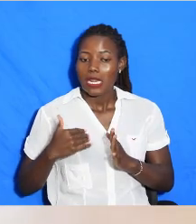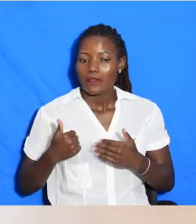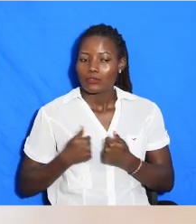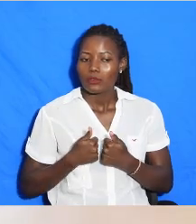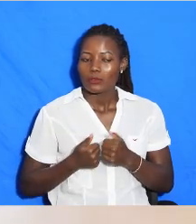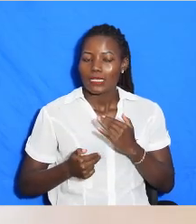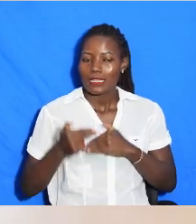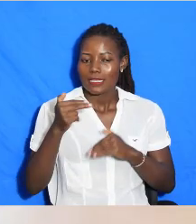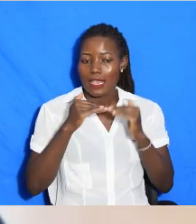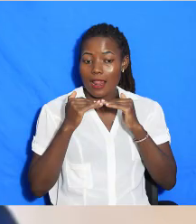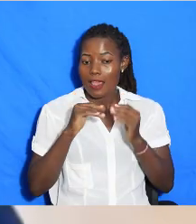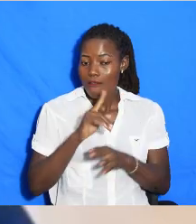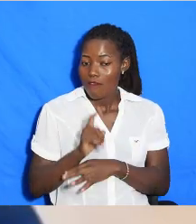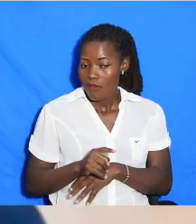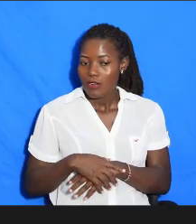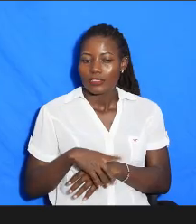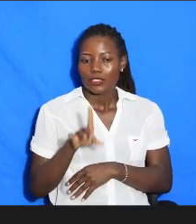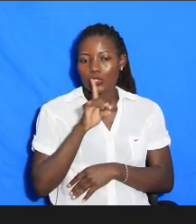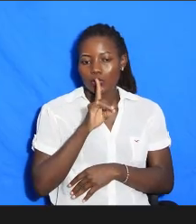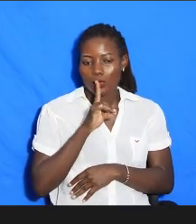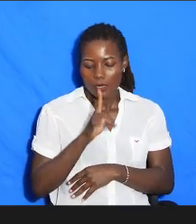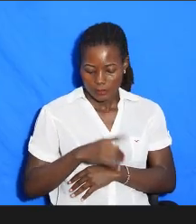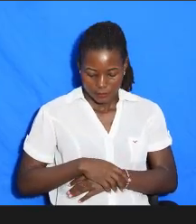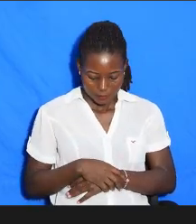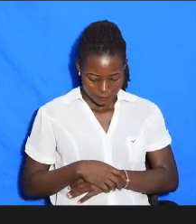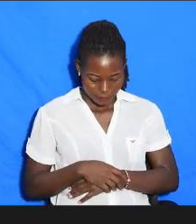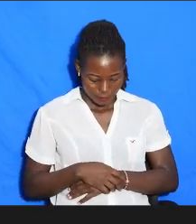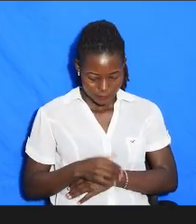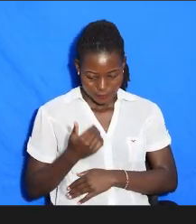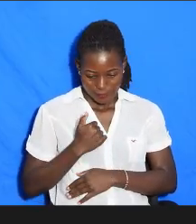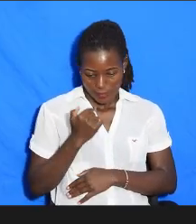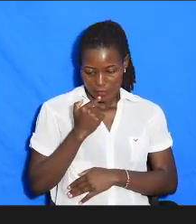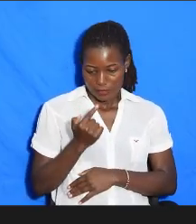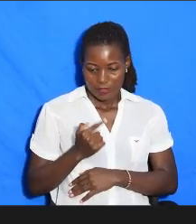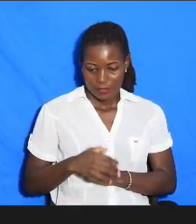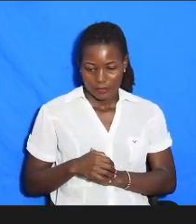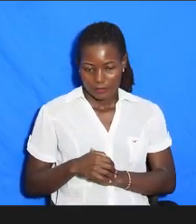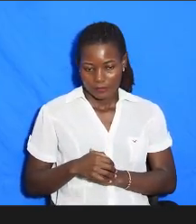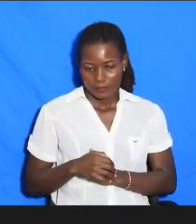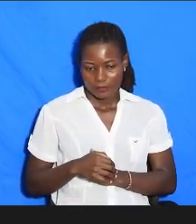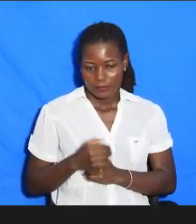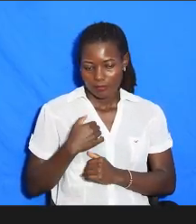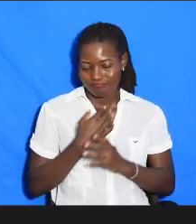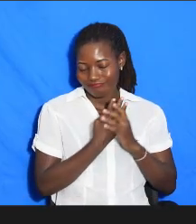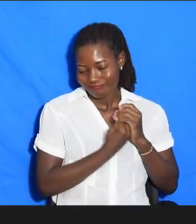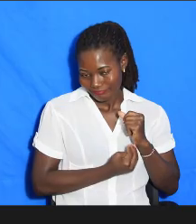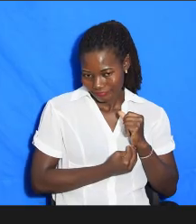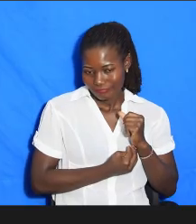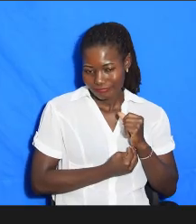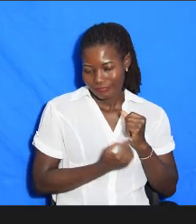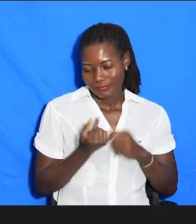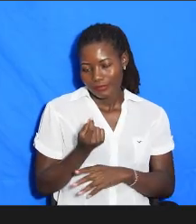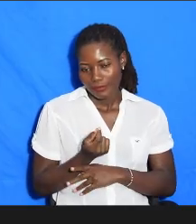level? Yeah, for sure. Cause okay, I'll say last year I was a bit disappointed,